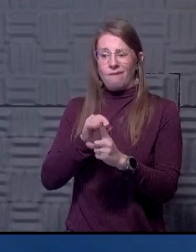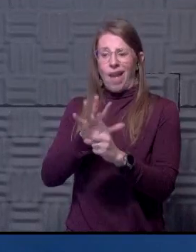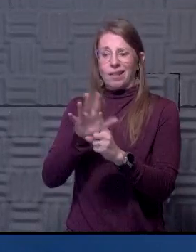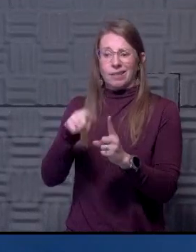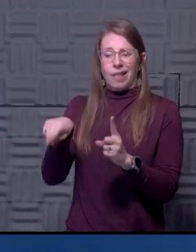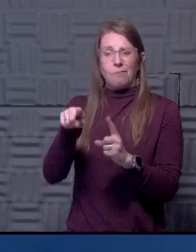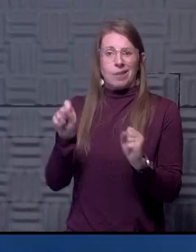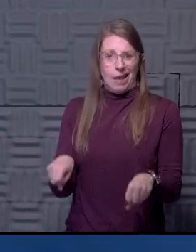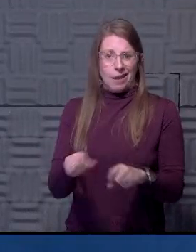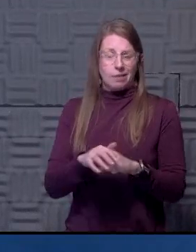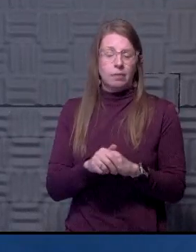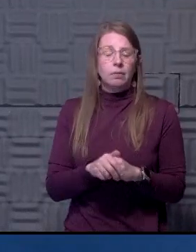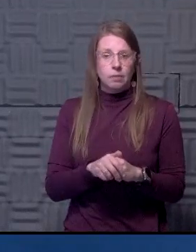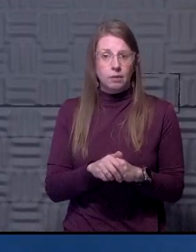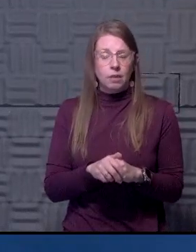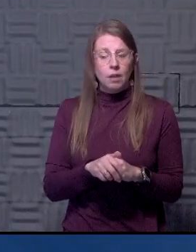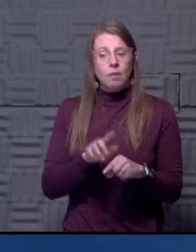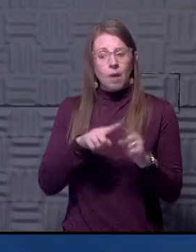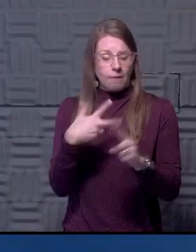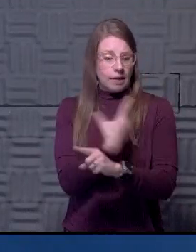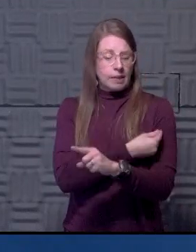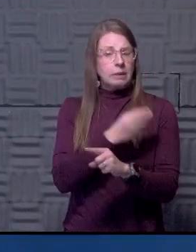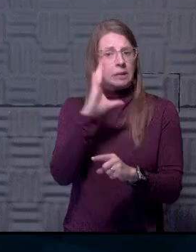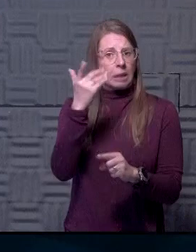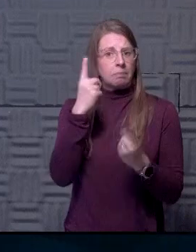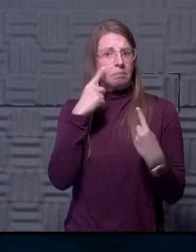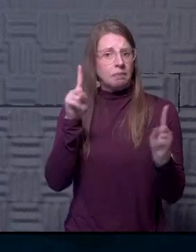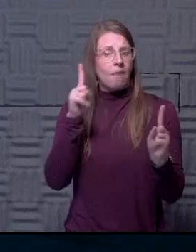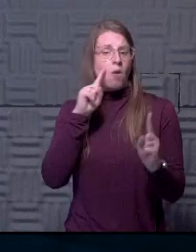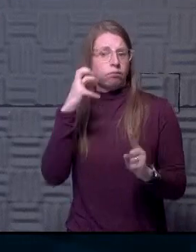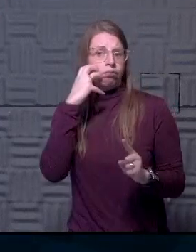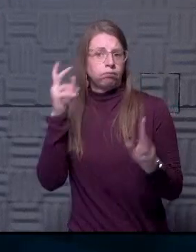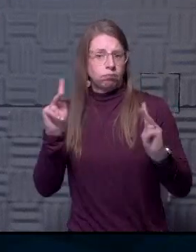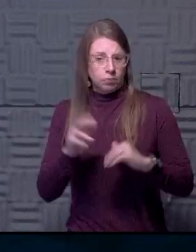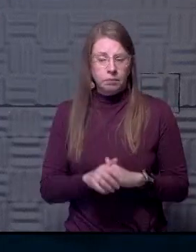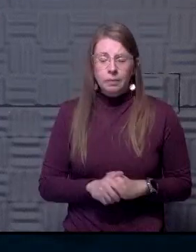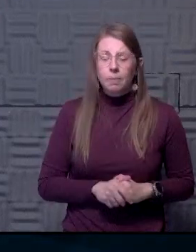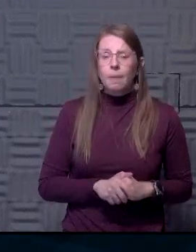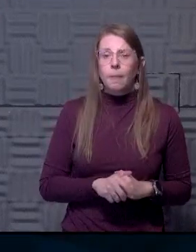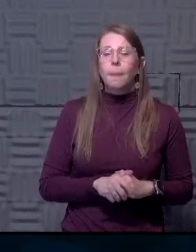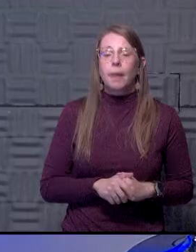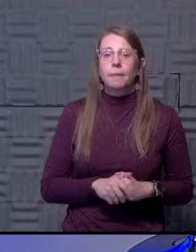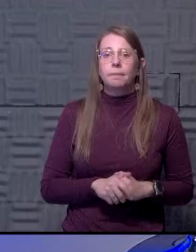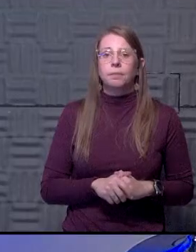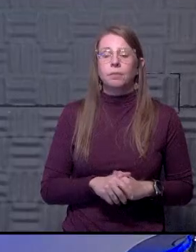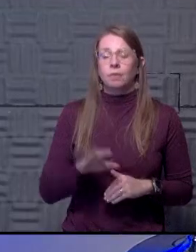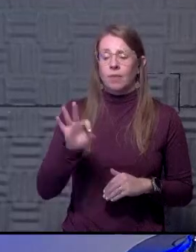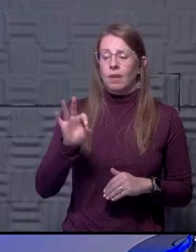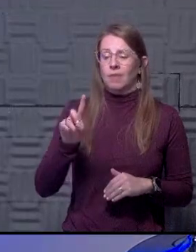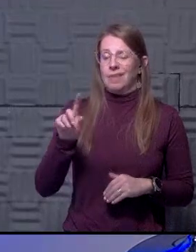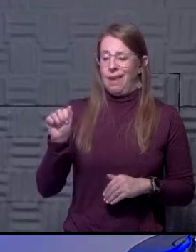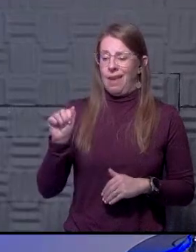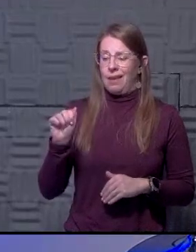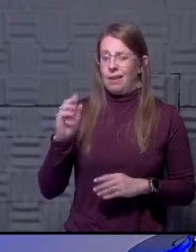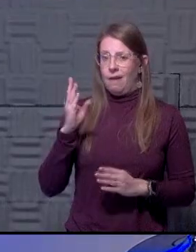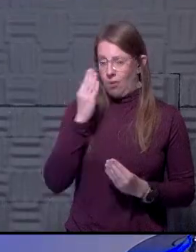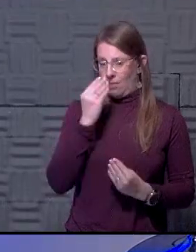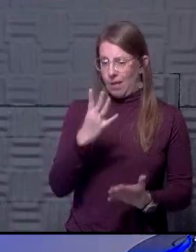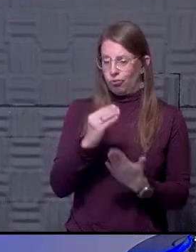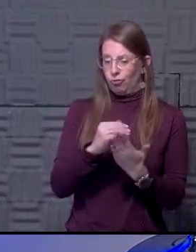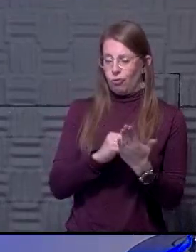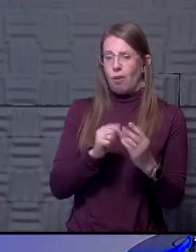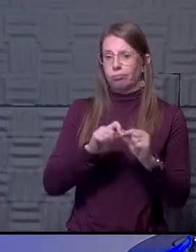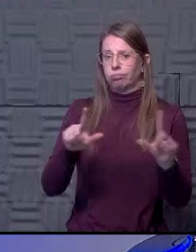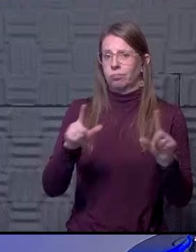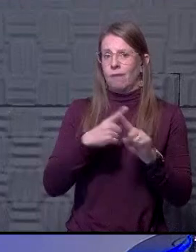the vaccine does appear to be effective in overweight individuals. Yeah, and Hawkin, and the FDA information that went